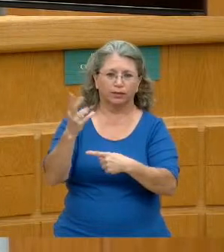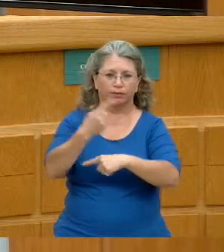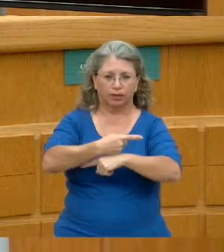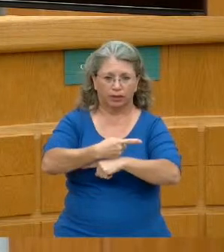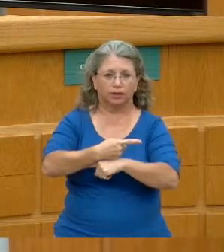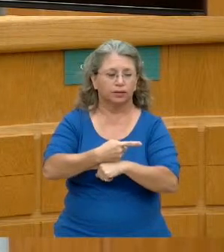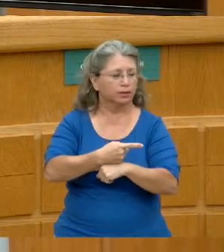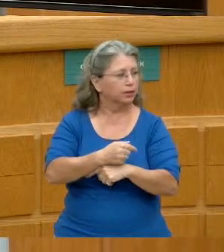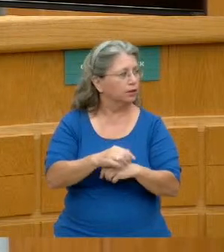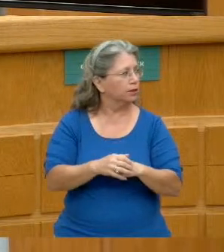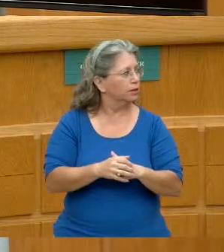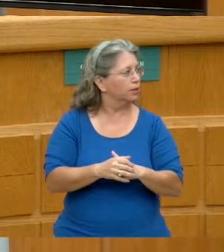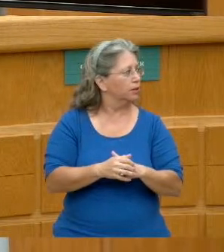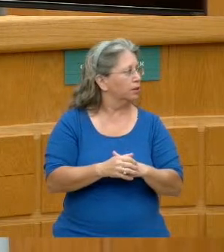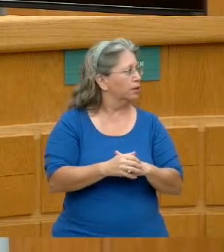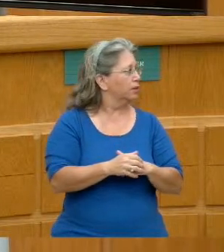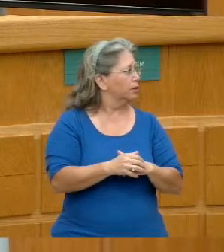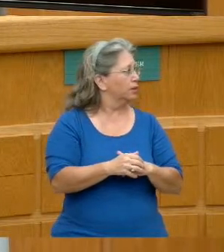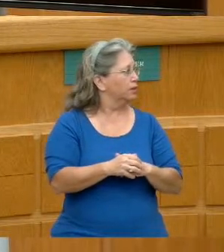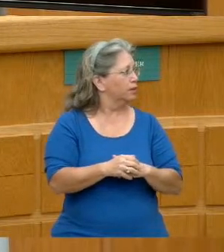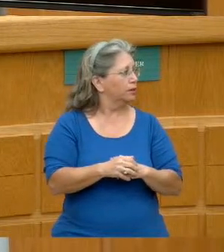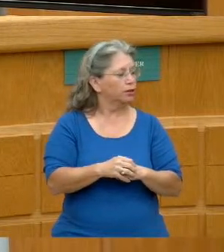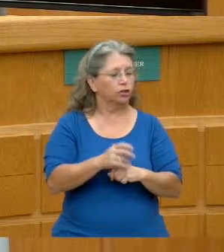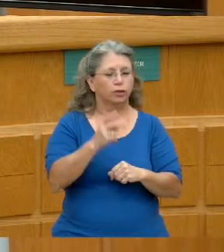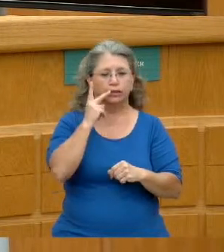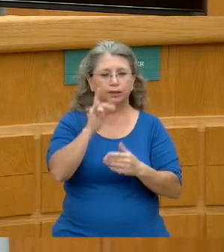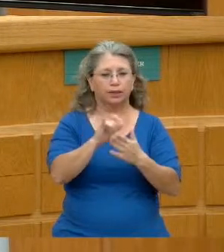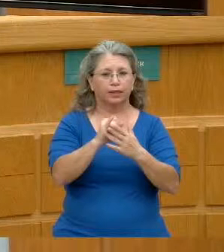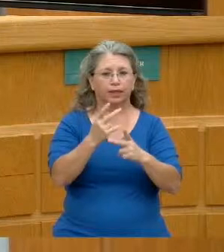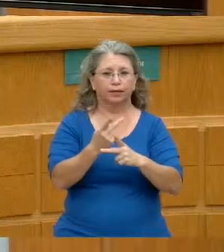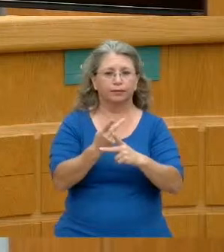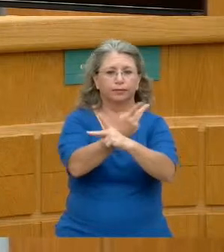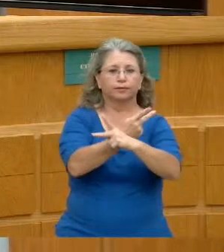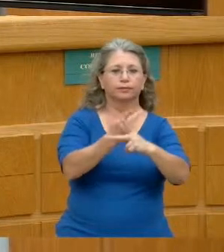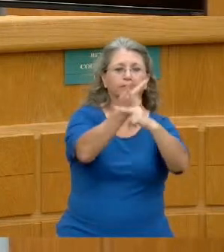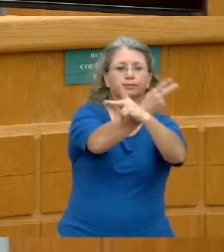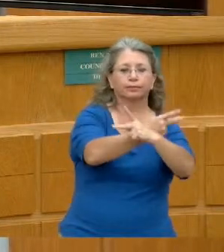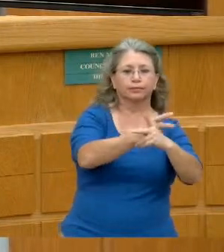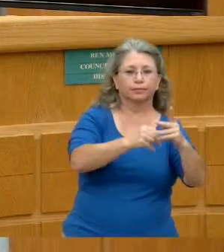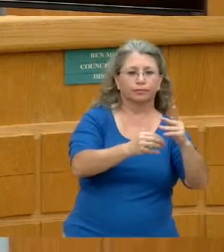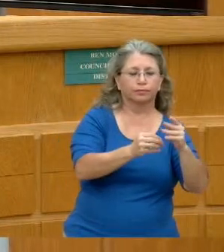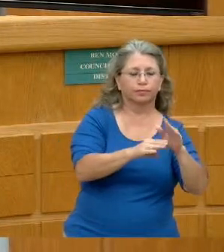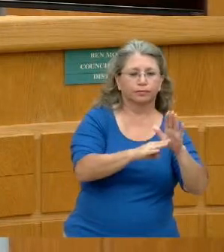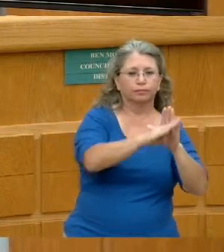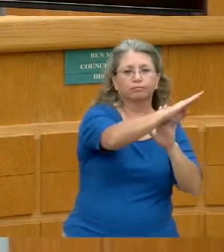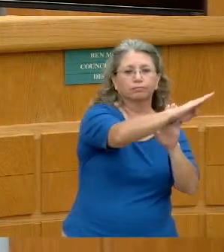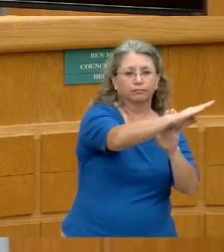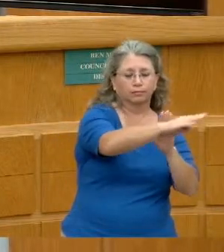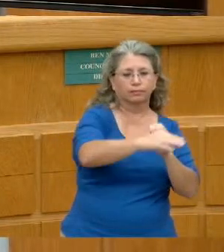see the exponential growth that's taking place down there at the end on that chart.